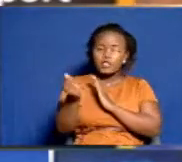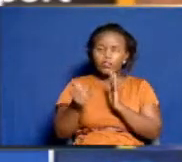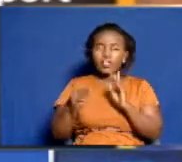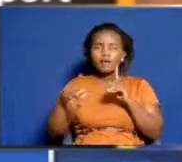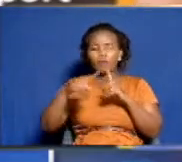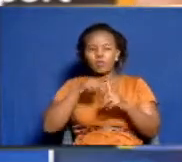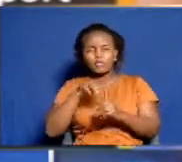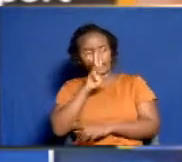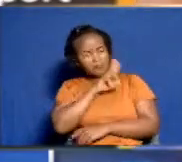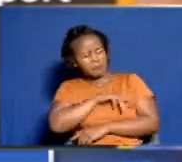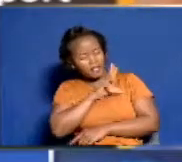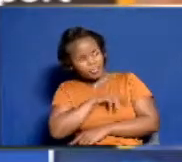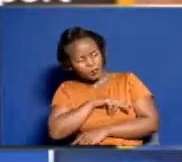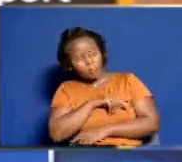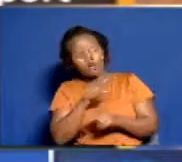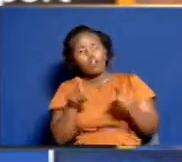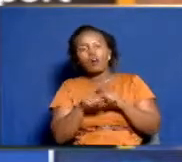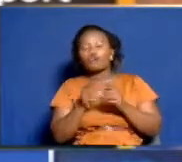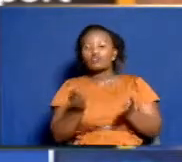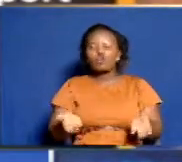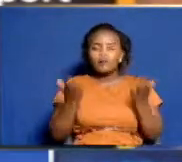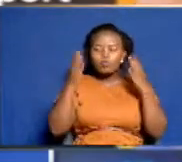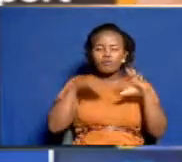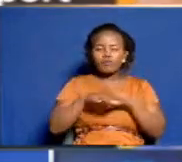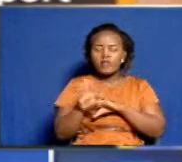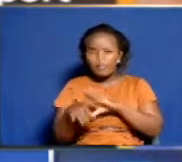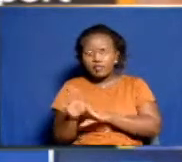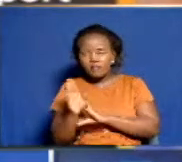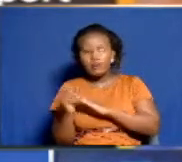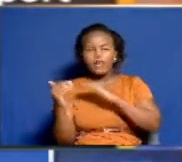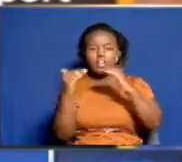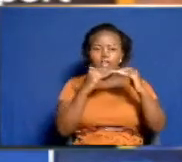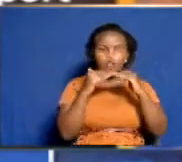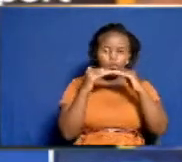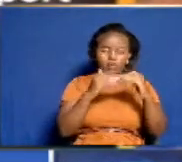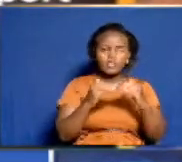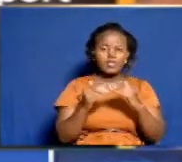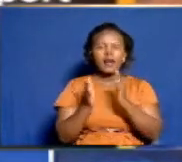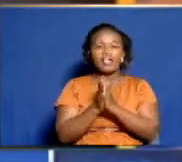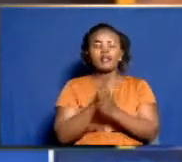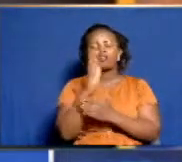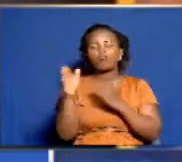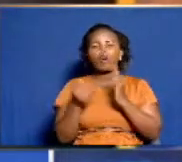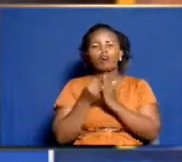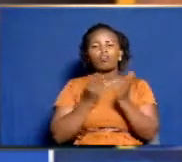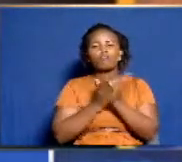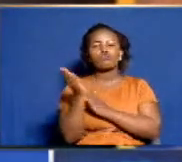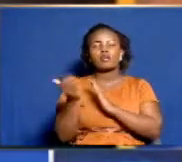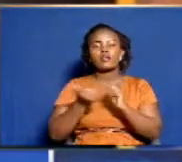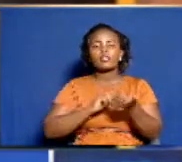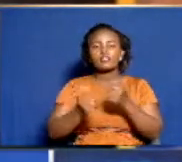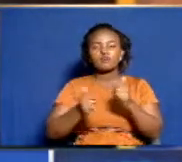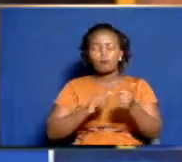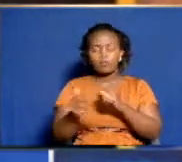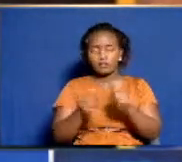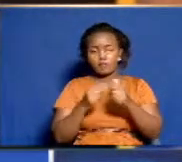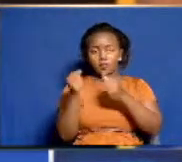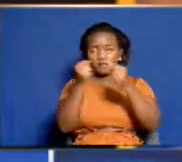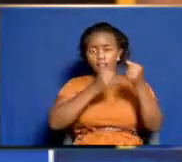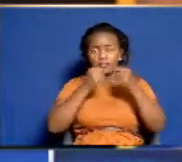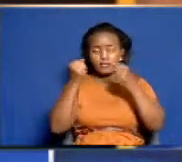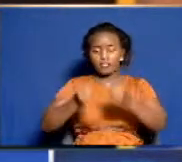attitudes, enhancing access, equity, and inclusion of learners through physical education and sport, strengthening